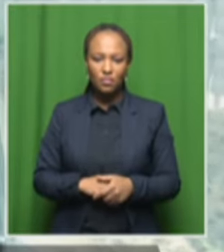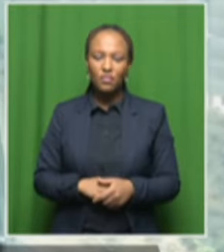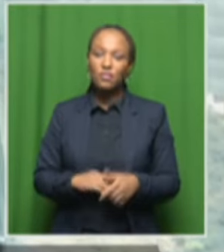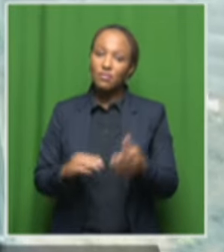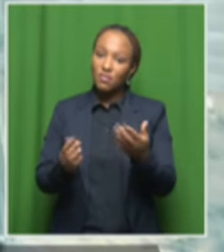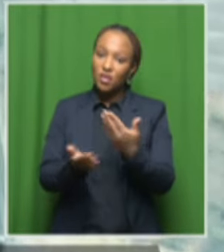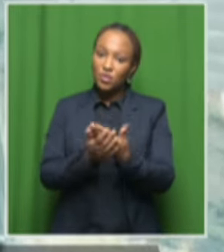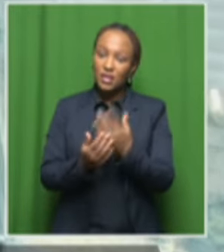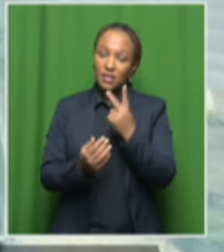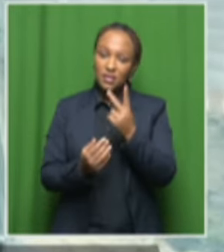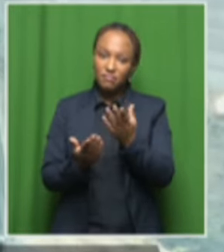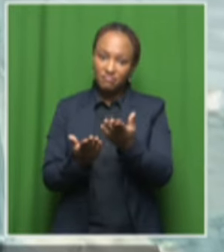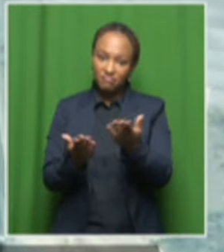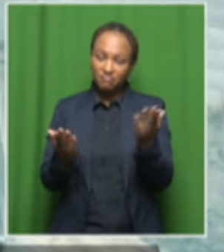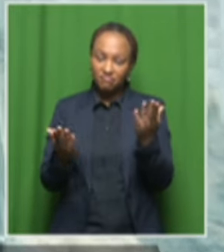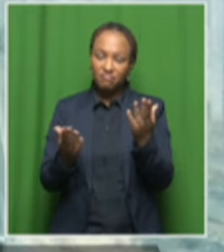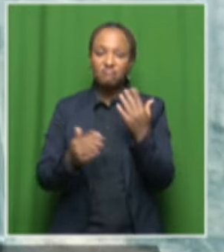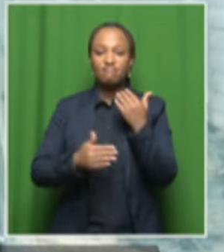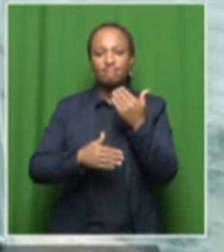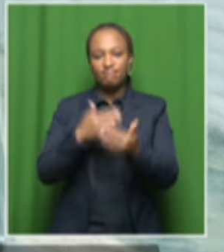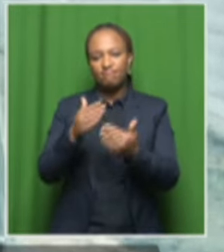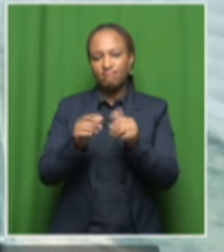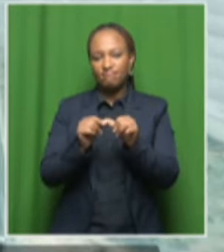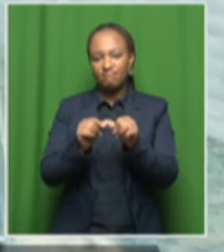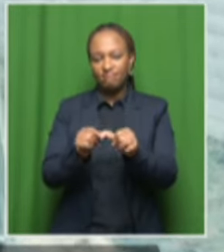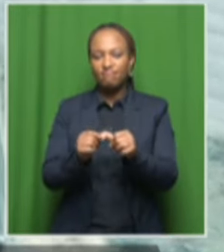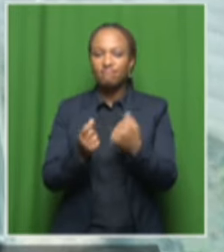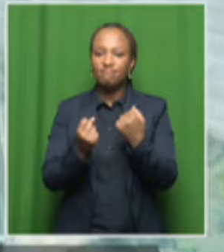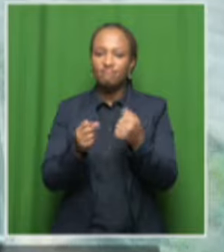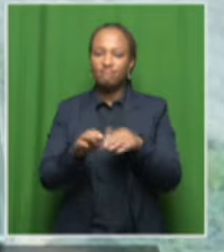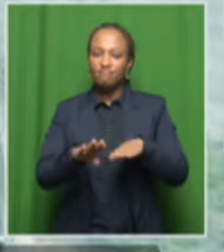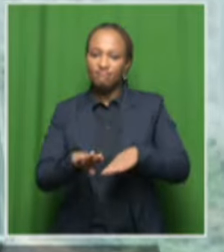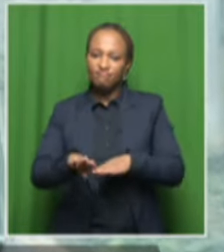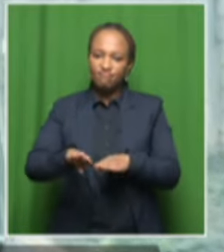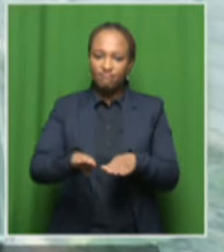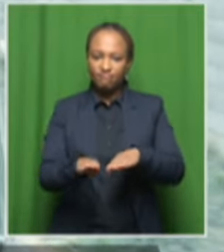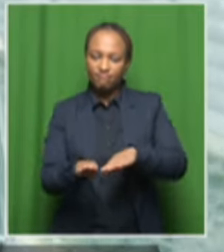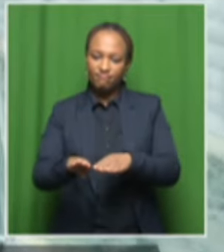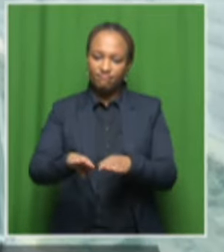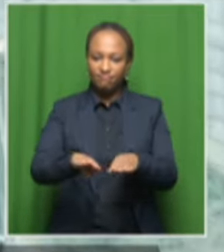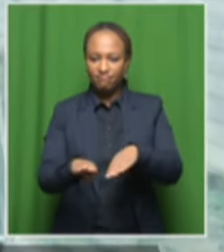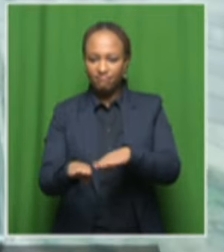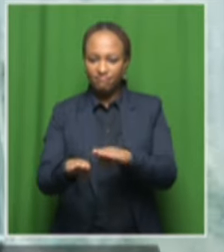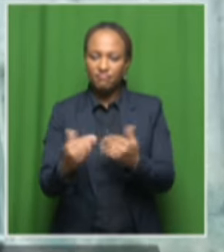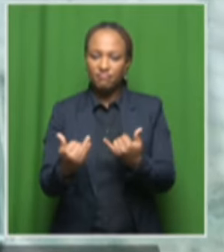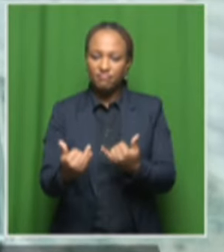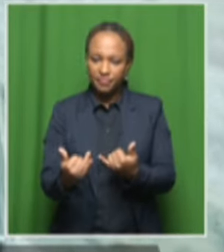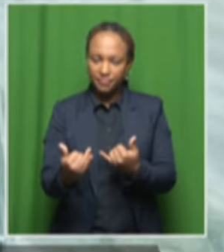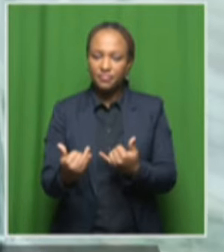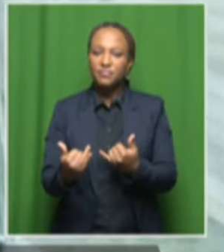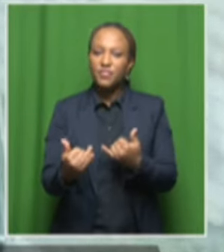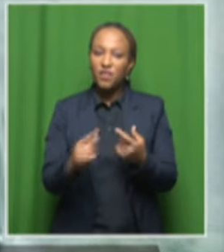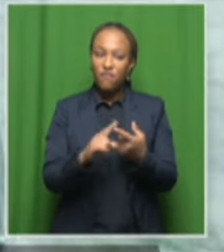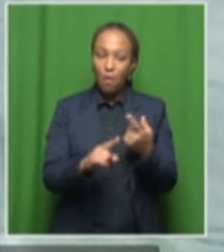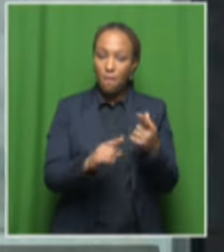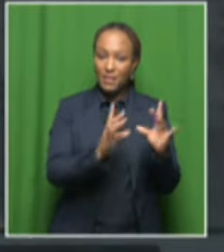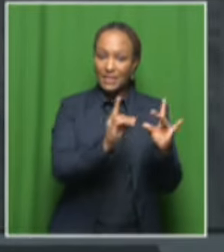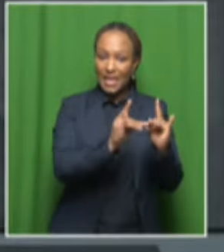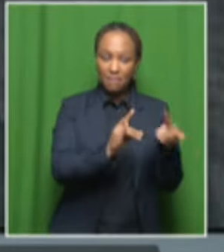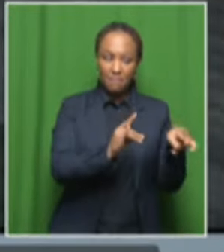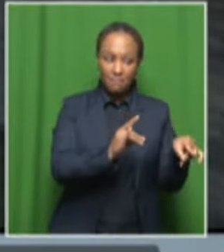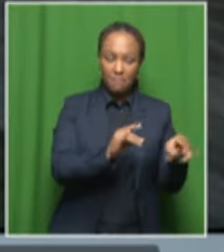see, the procession is definitely now going out of the Nkwankwa